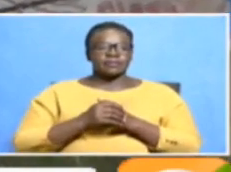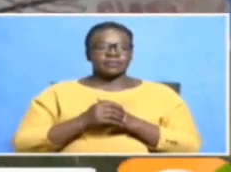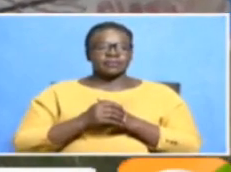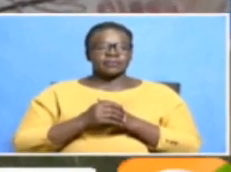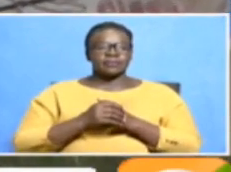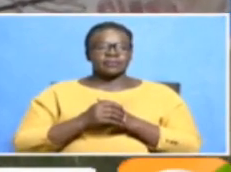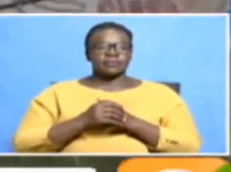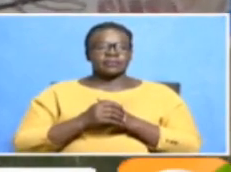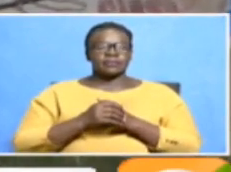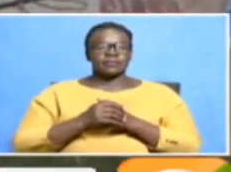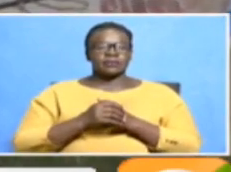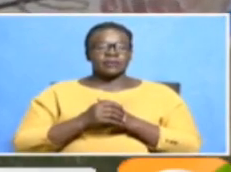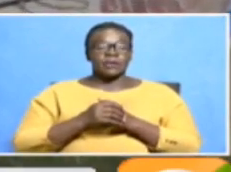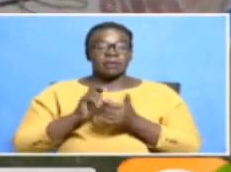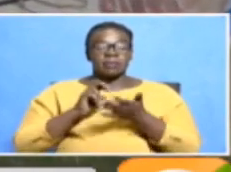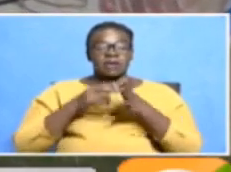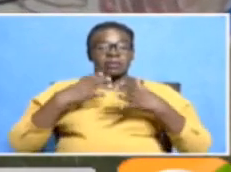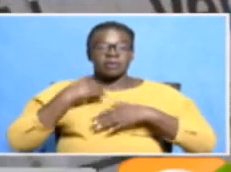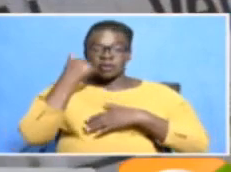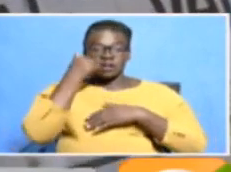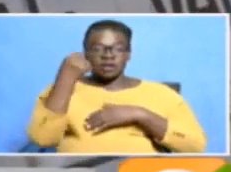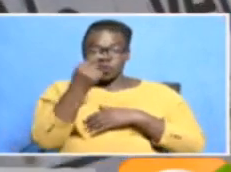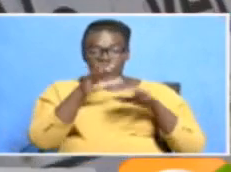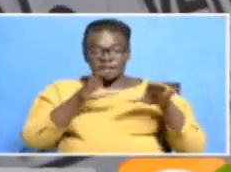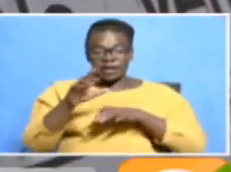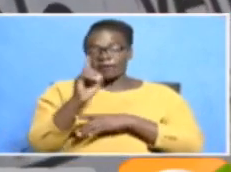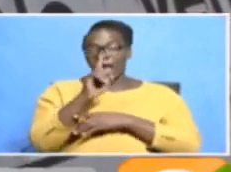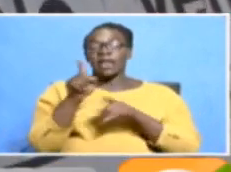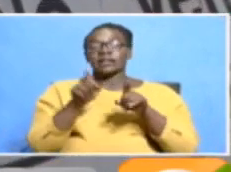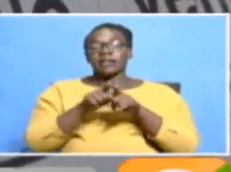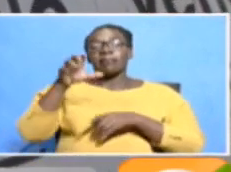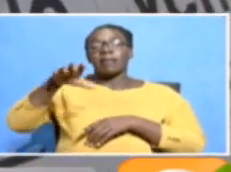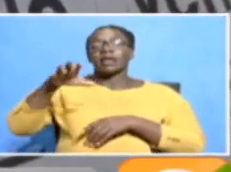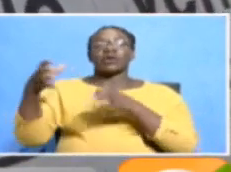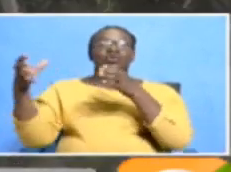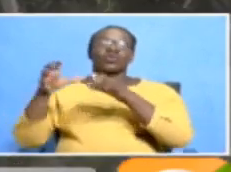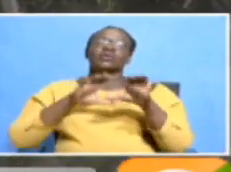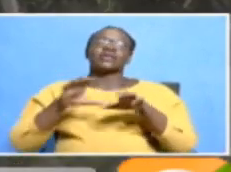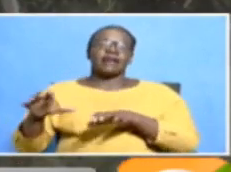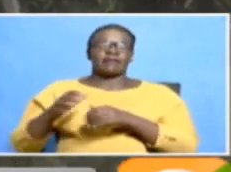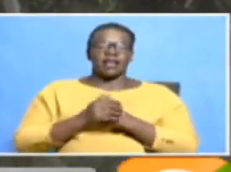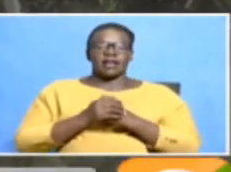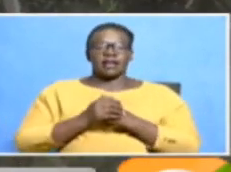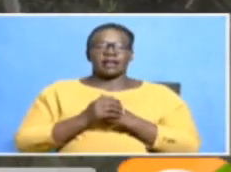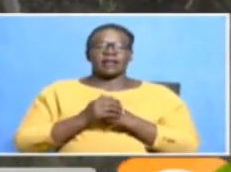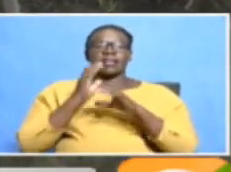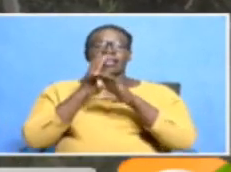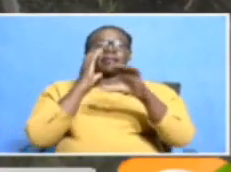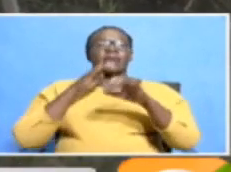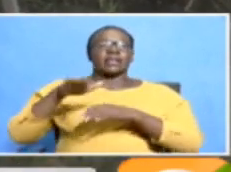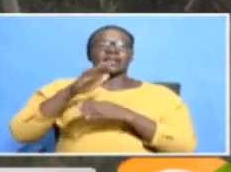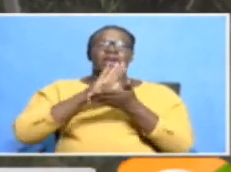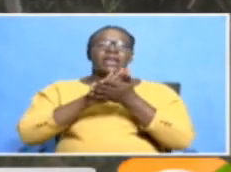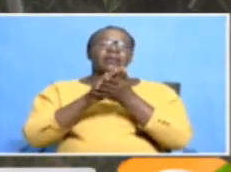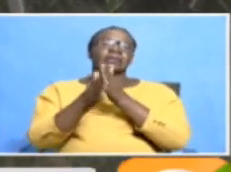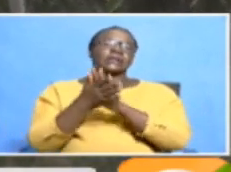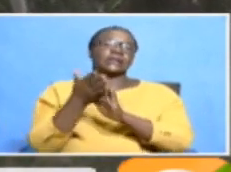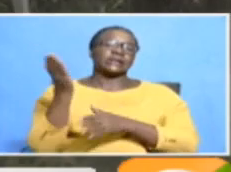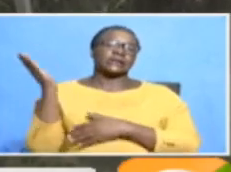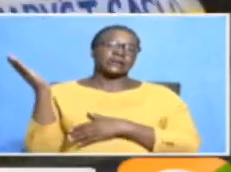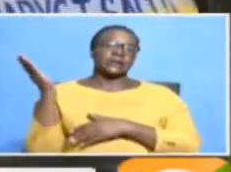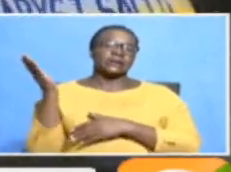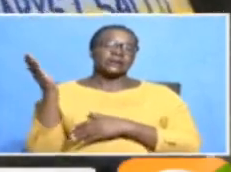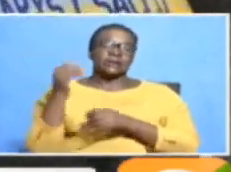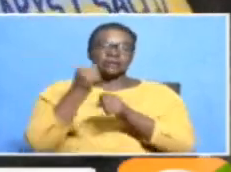The pain was not only to be felt by patients, but also public transport providers here. The bus park is literally empty. According